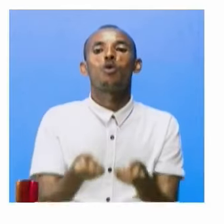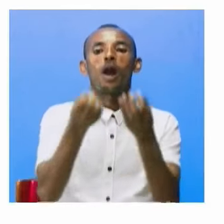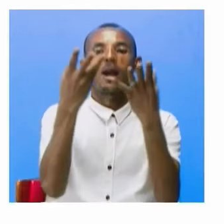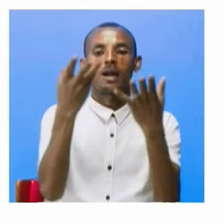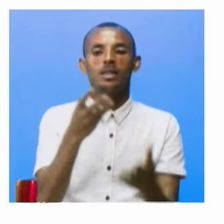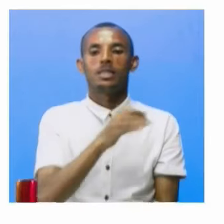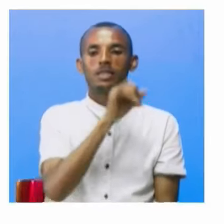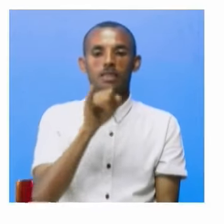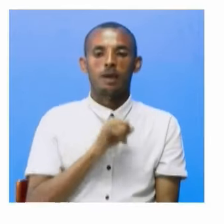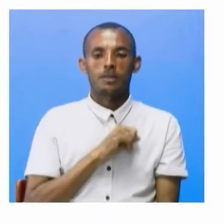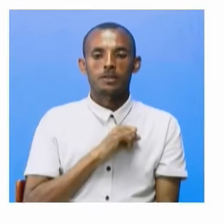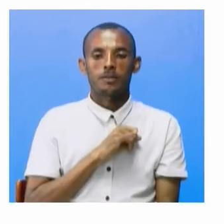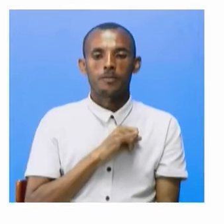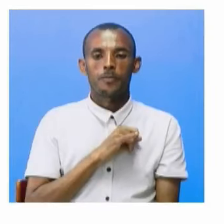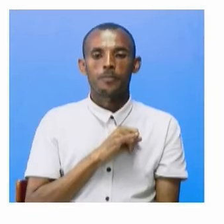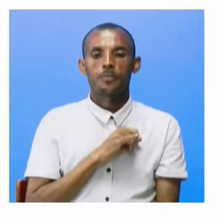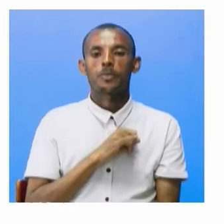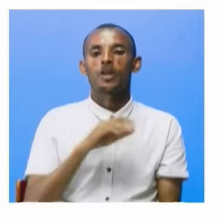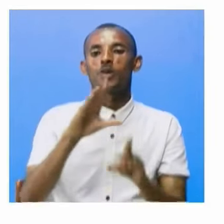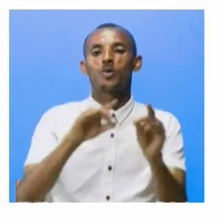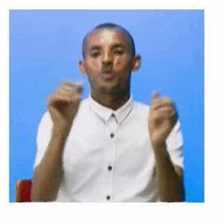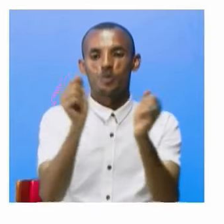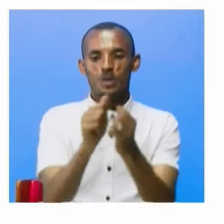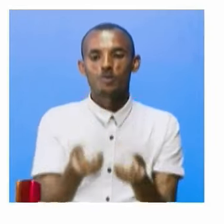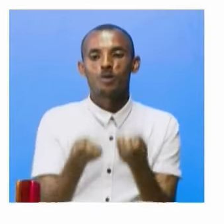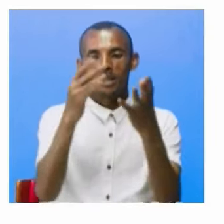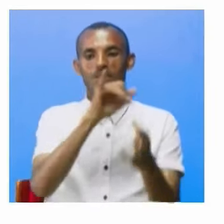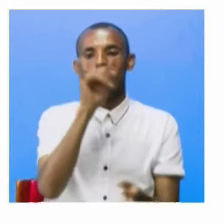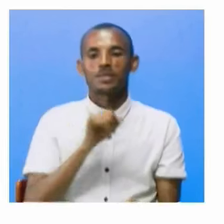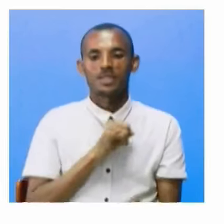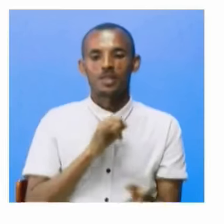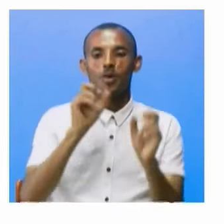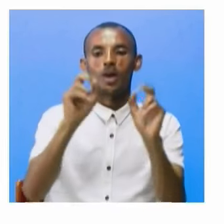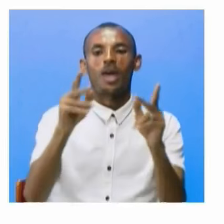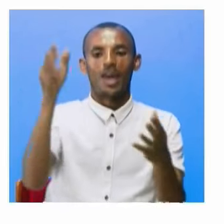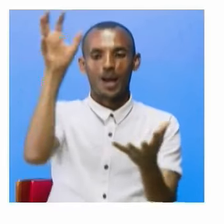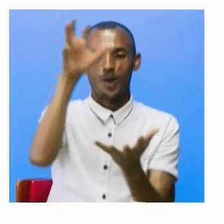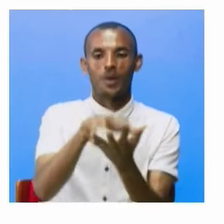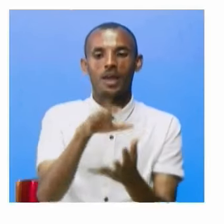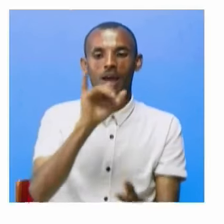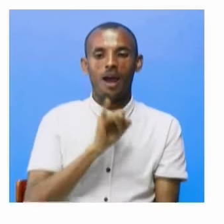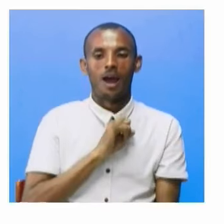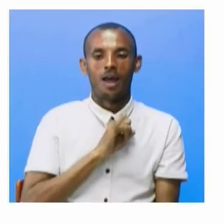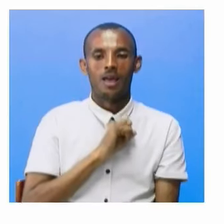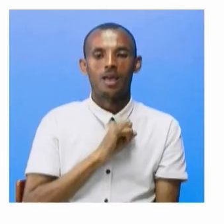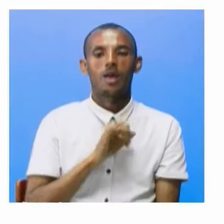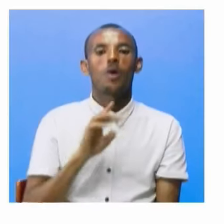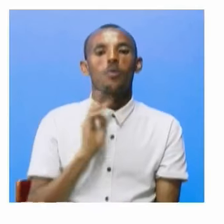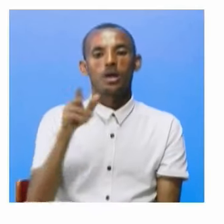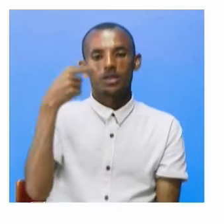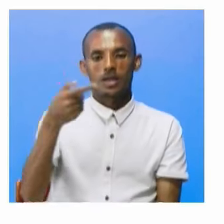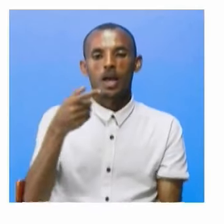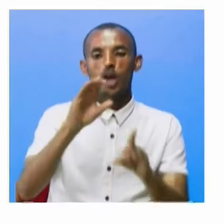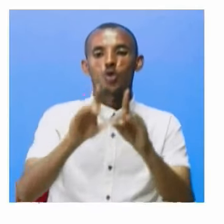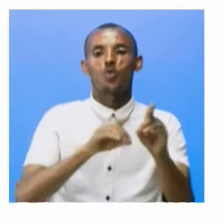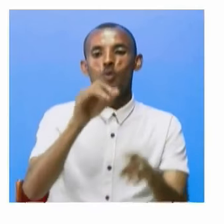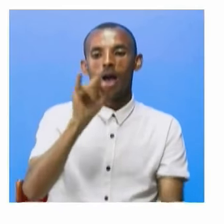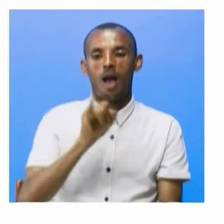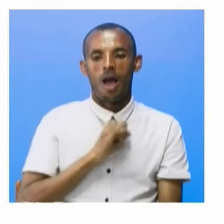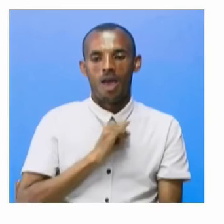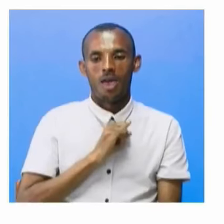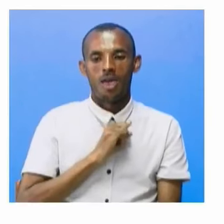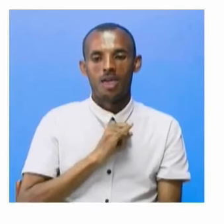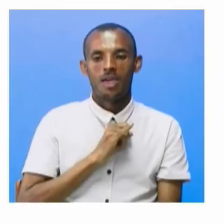okay? Do is with the plural subjects, okay, including I. We say what? Do I,